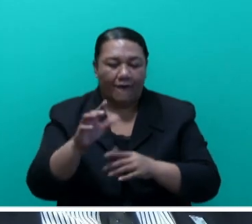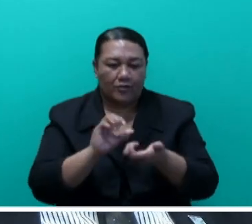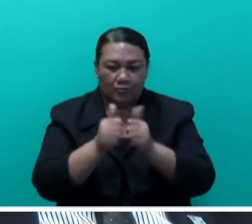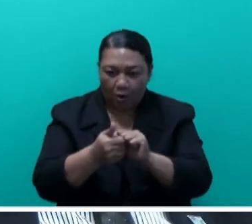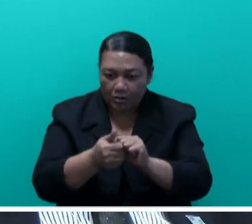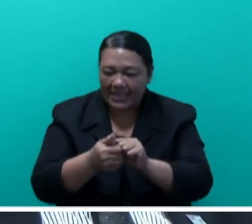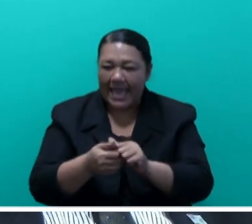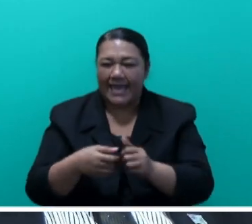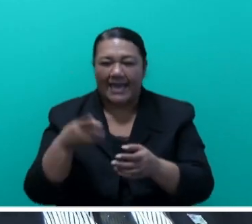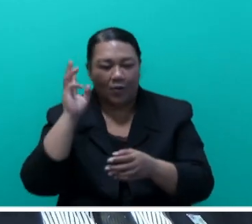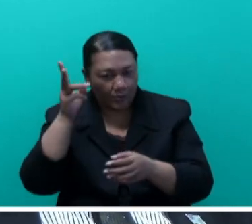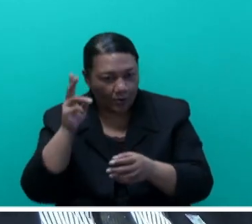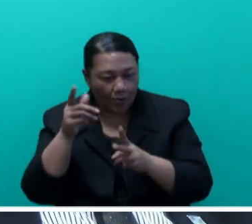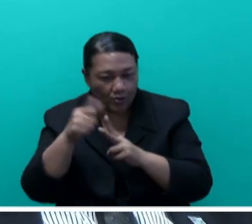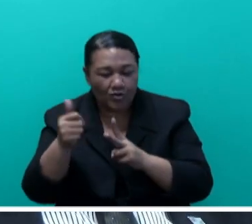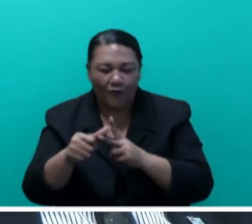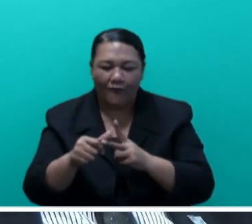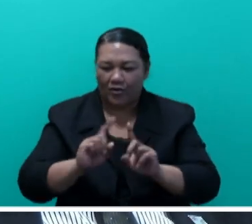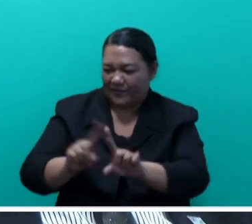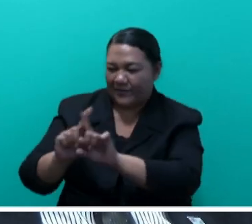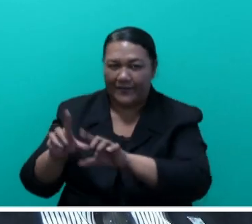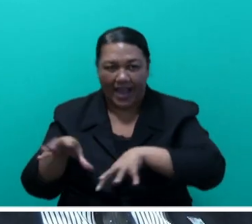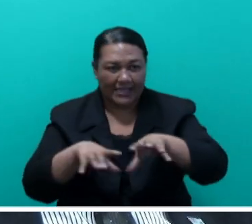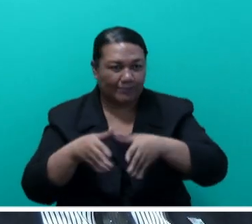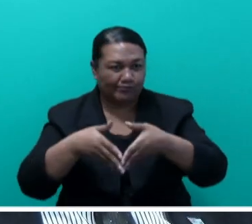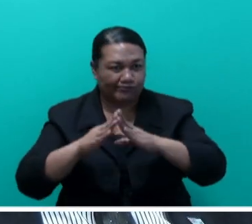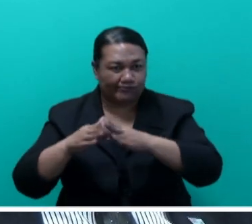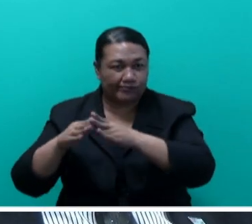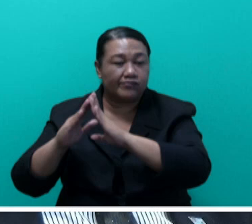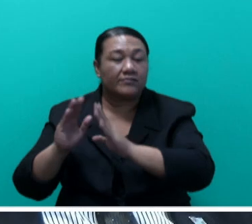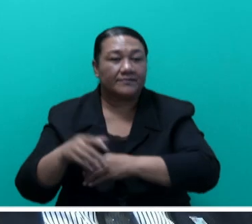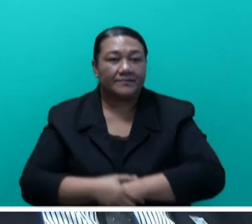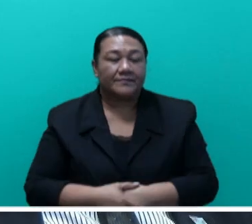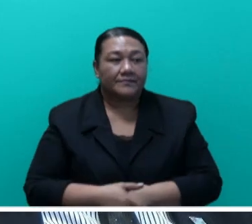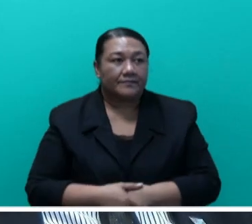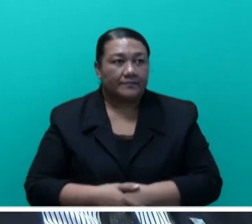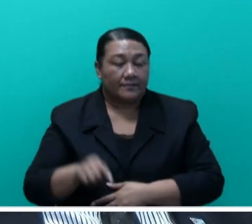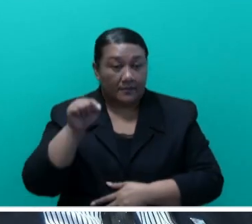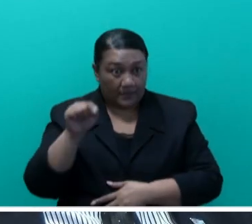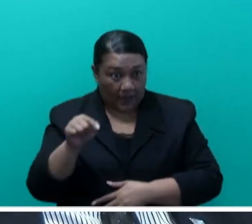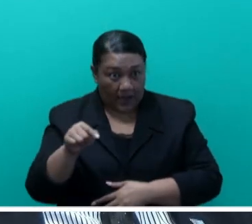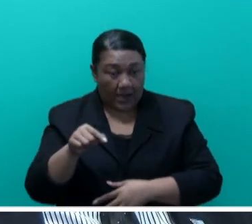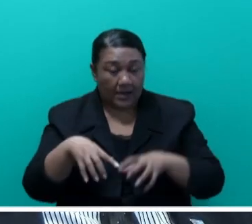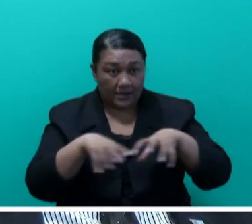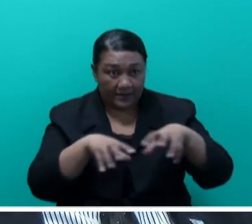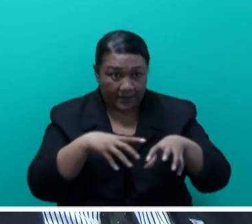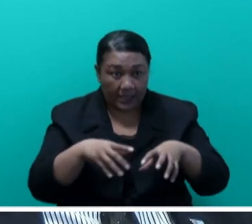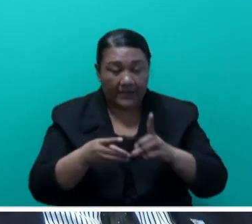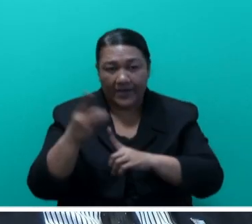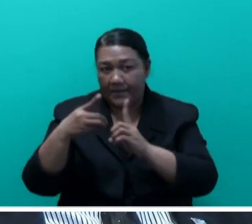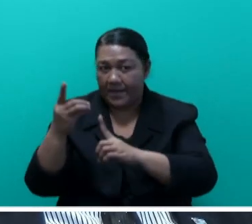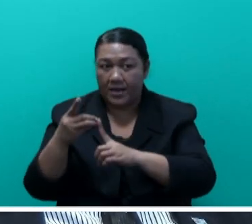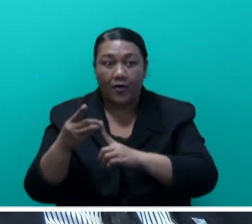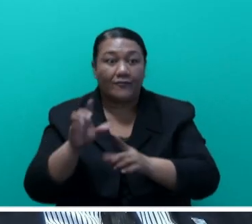in Fiji. This policy is designed to be a blueprint for the development of sports across all